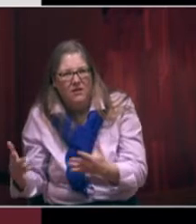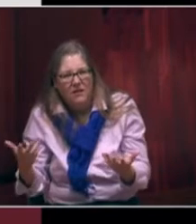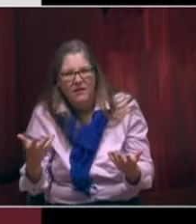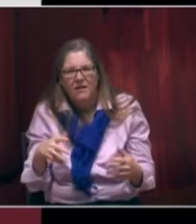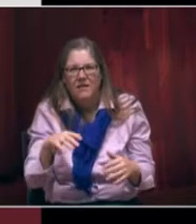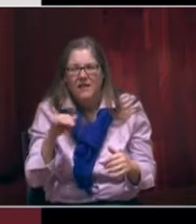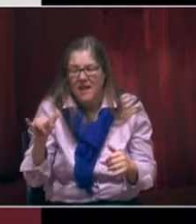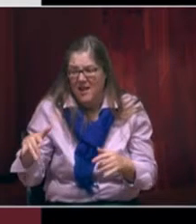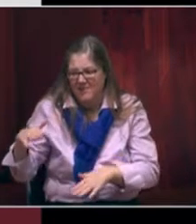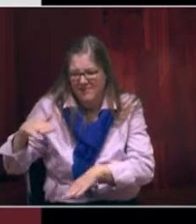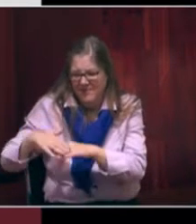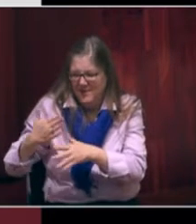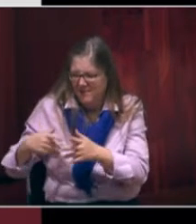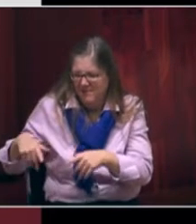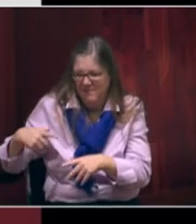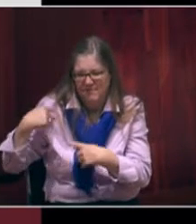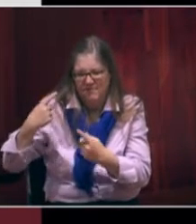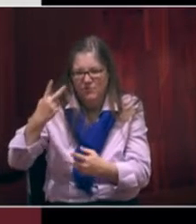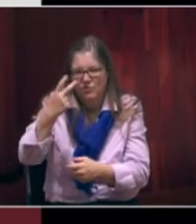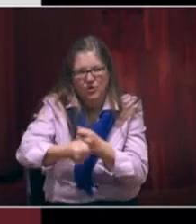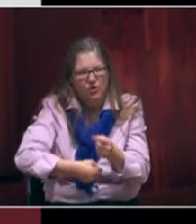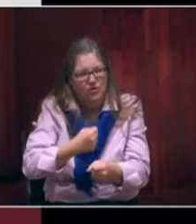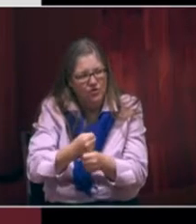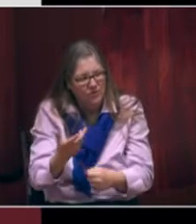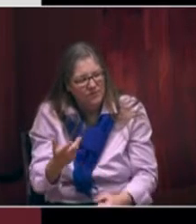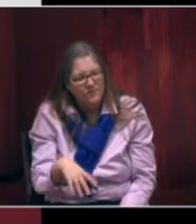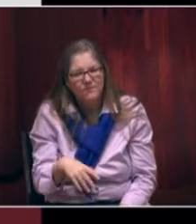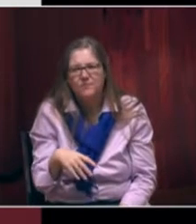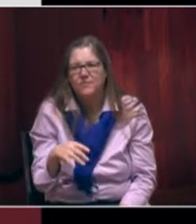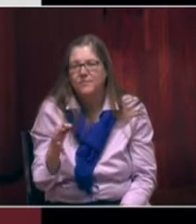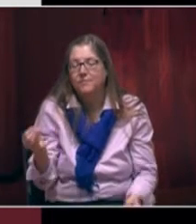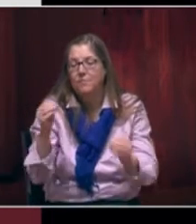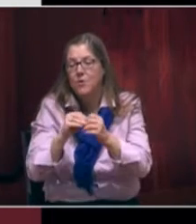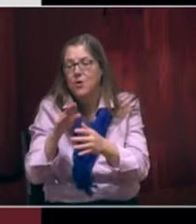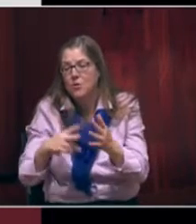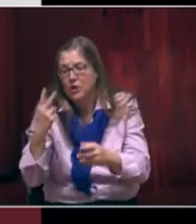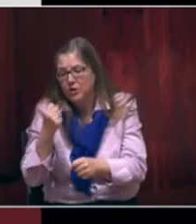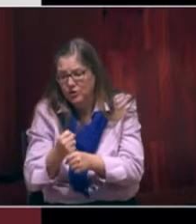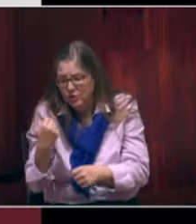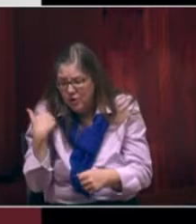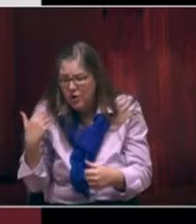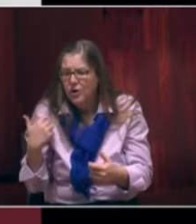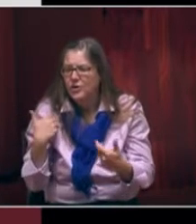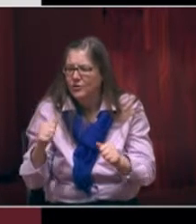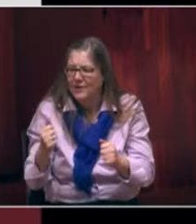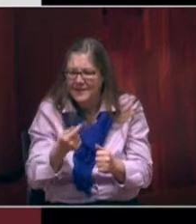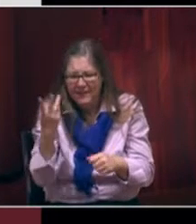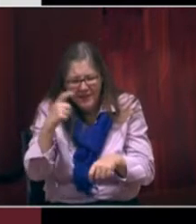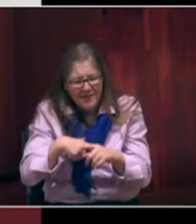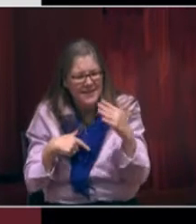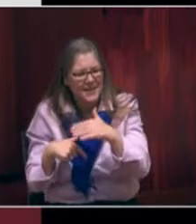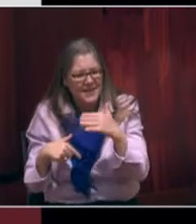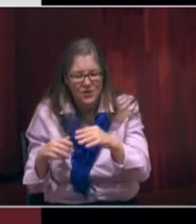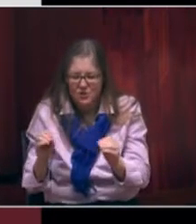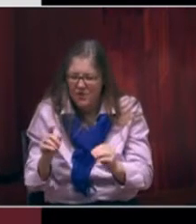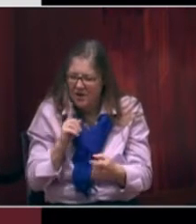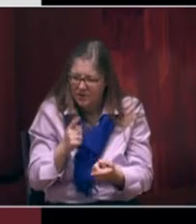up to 2 years. So we've asked more than 2 years ago. We've maybe asked multiple times. We've never got an answer. There's